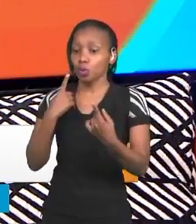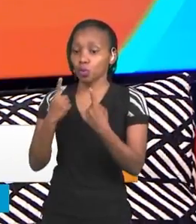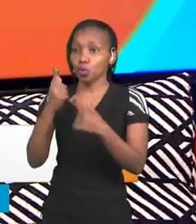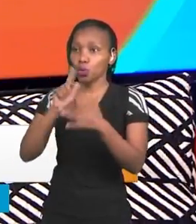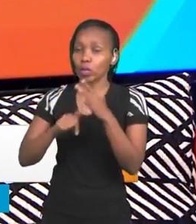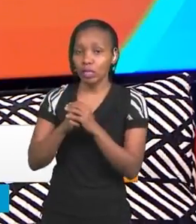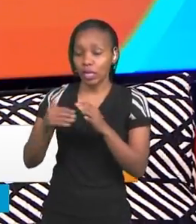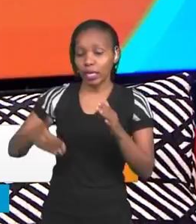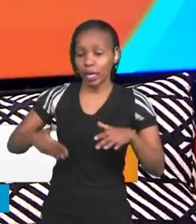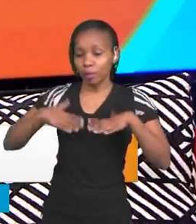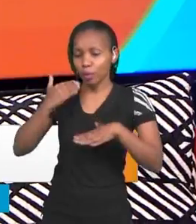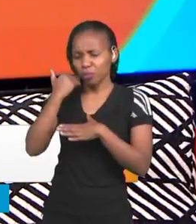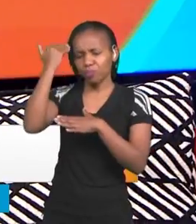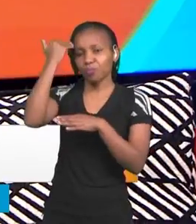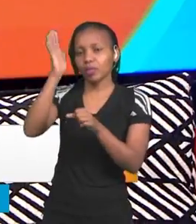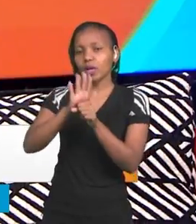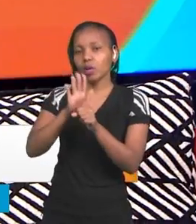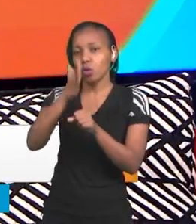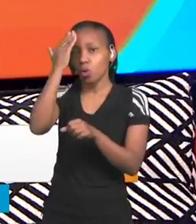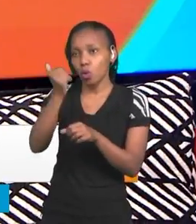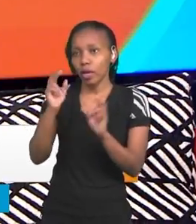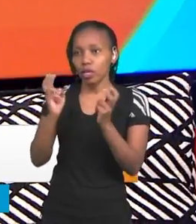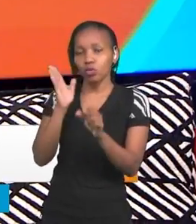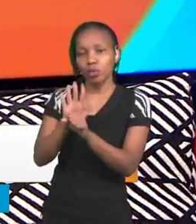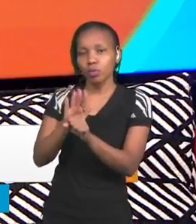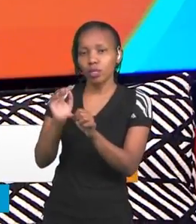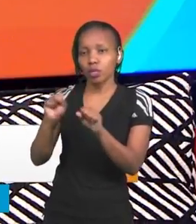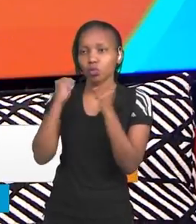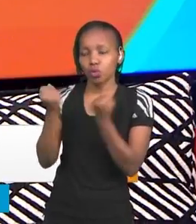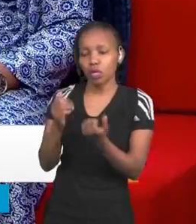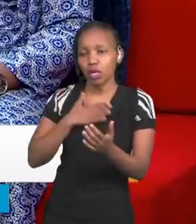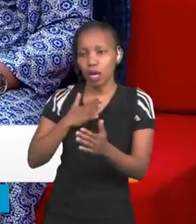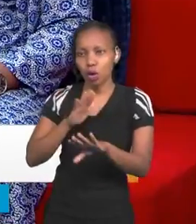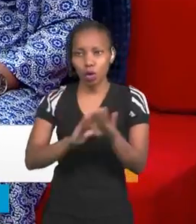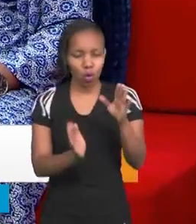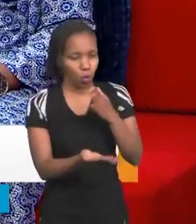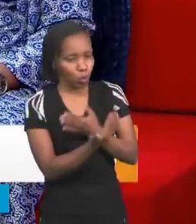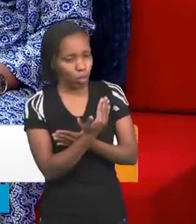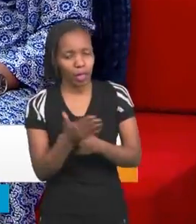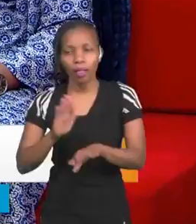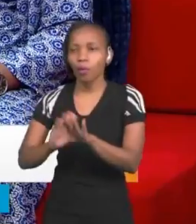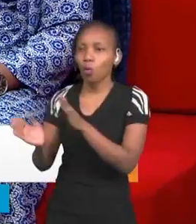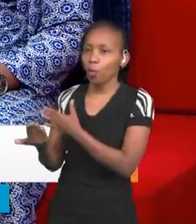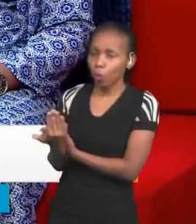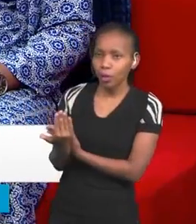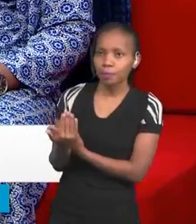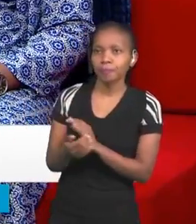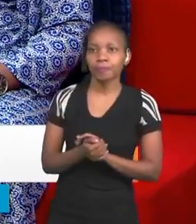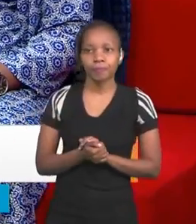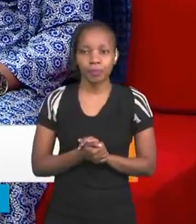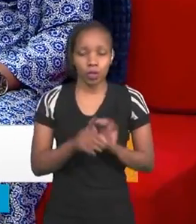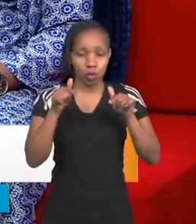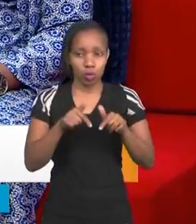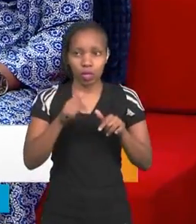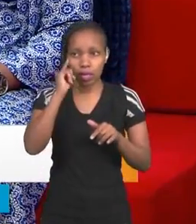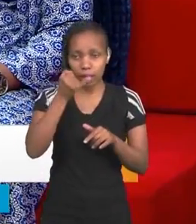most depressed because of so many issues in our society. Sylvia, good morning. Good morning. Good to see you today. Good to see you too. All right. Mm-hmm. The day itself,